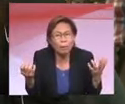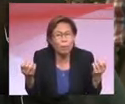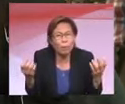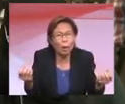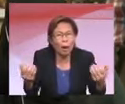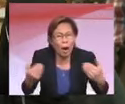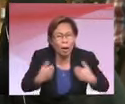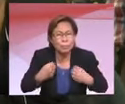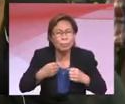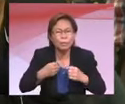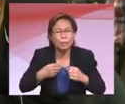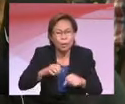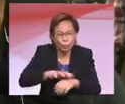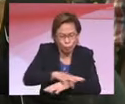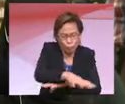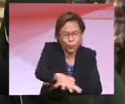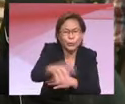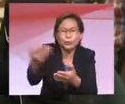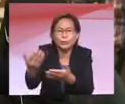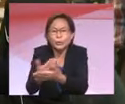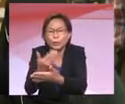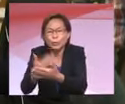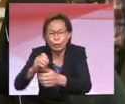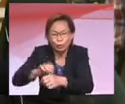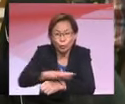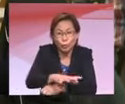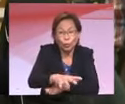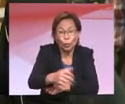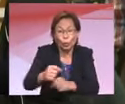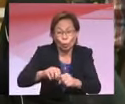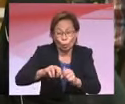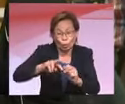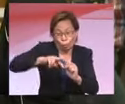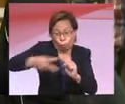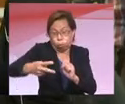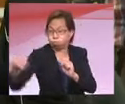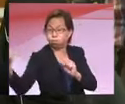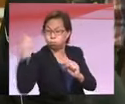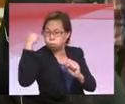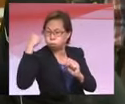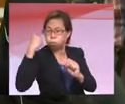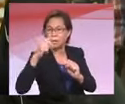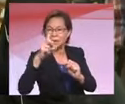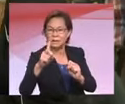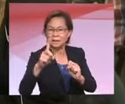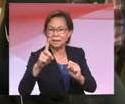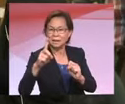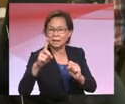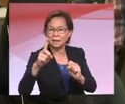have been infected by the new super spreading type